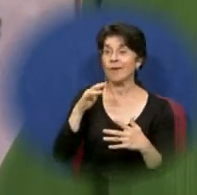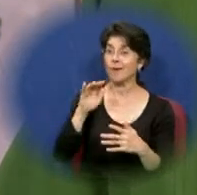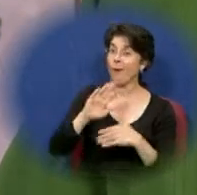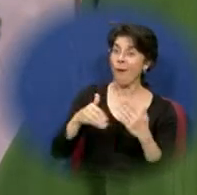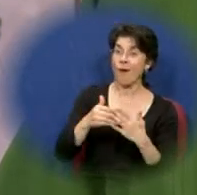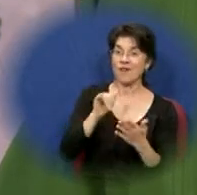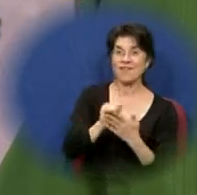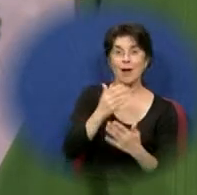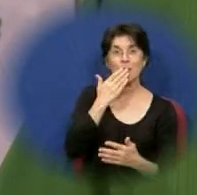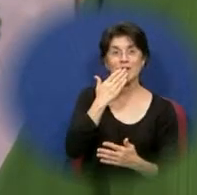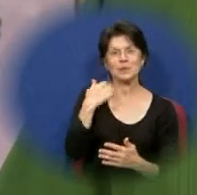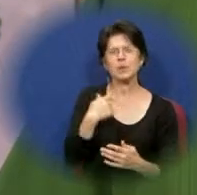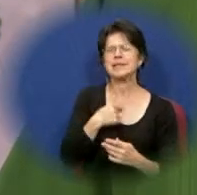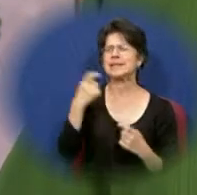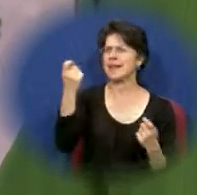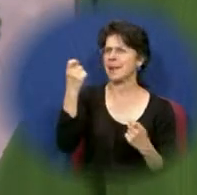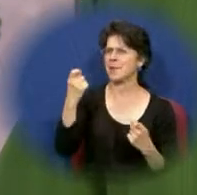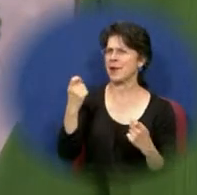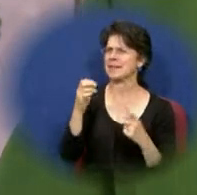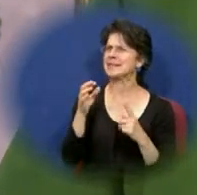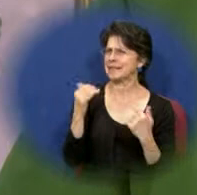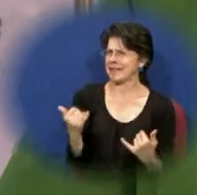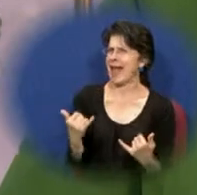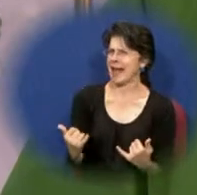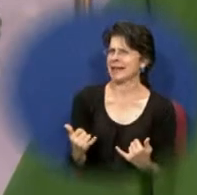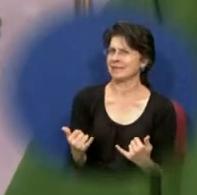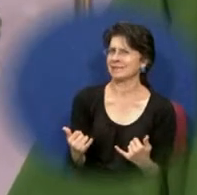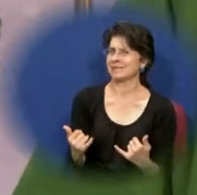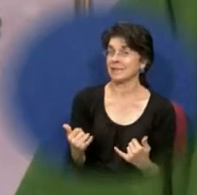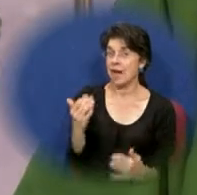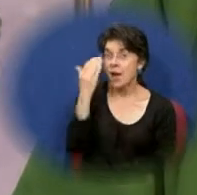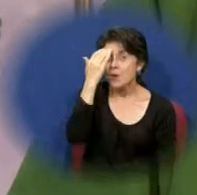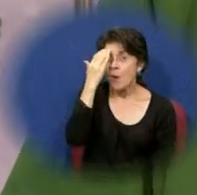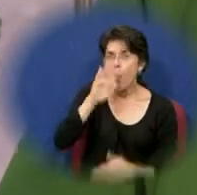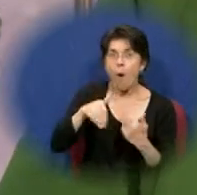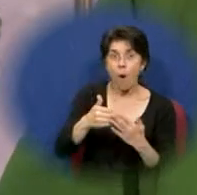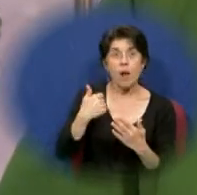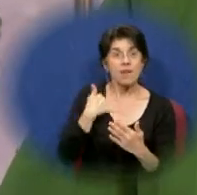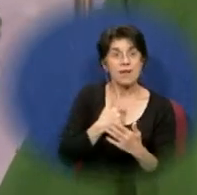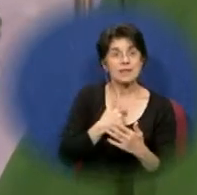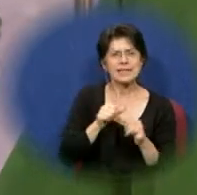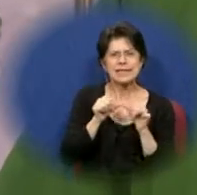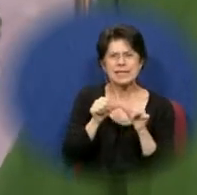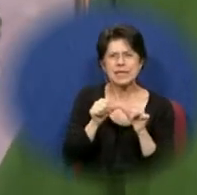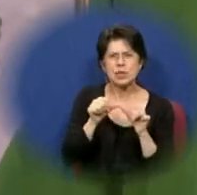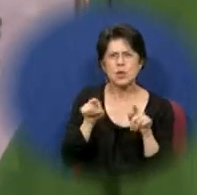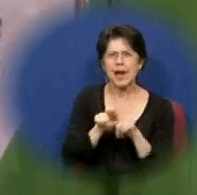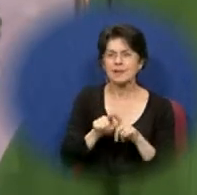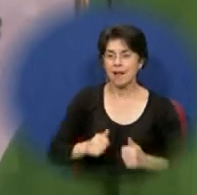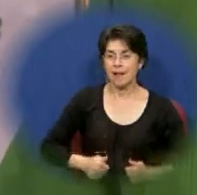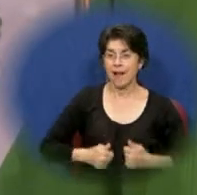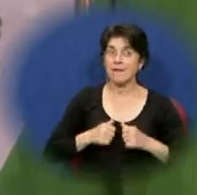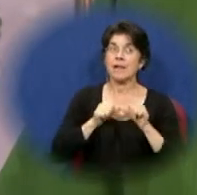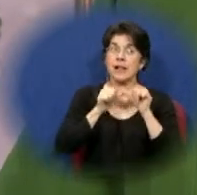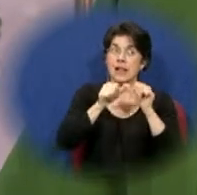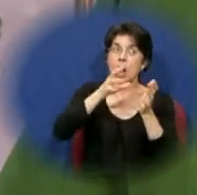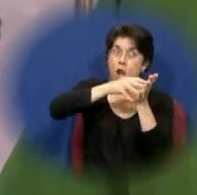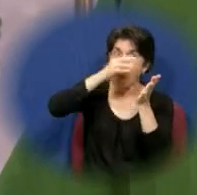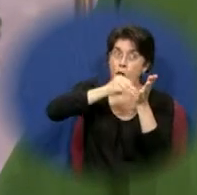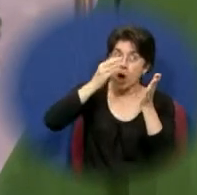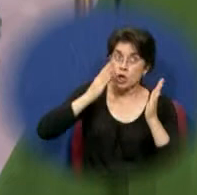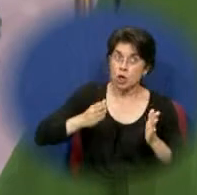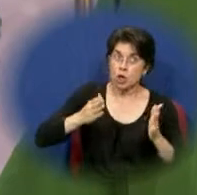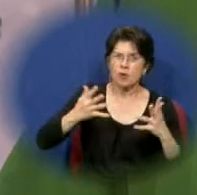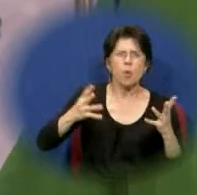in a very special way this day, and know that all of us continue as lifelong learners in the formation of what it means to